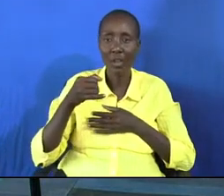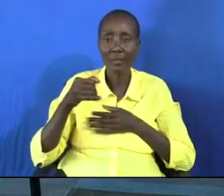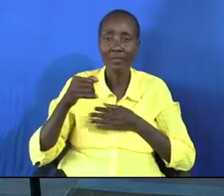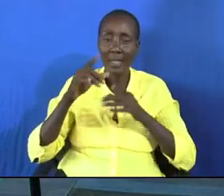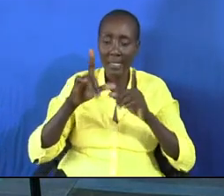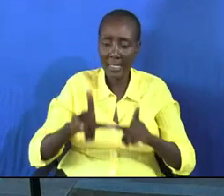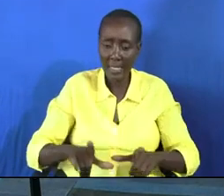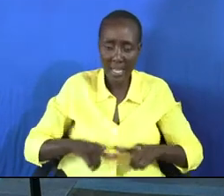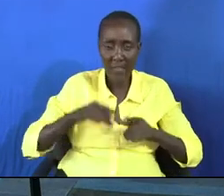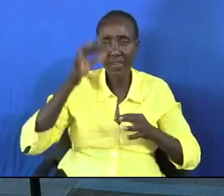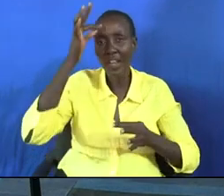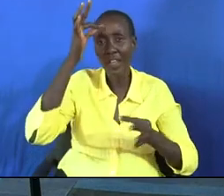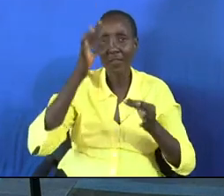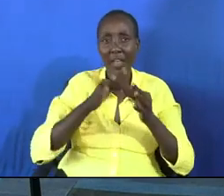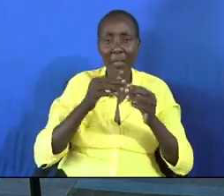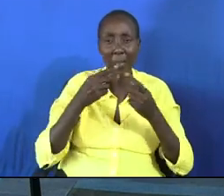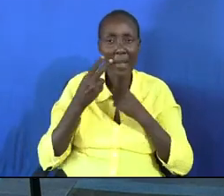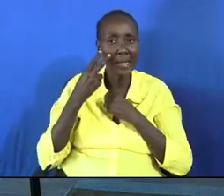faith and not by sight.